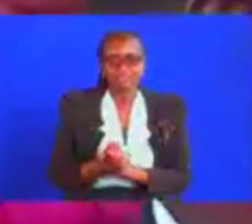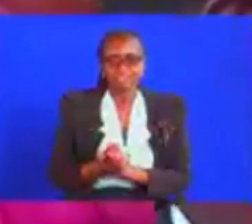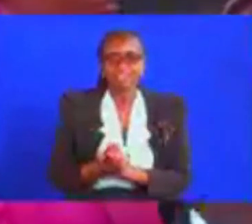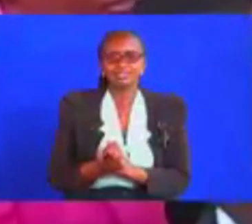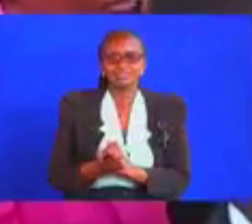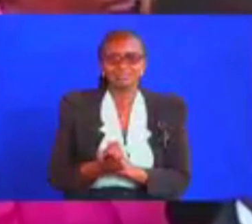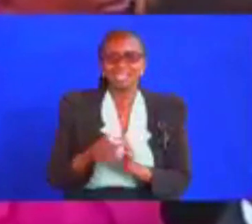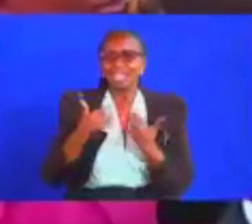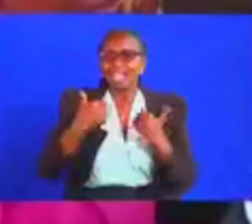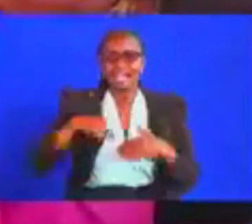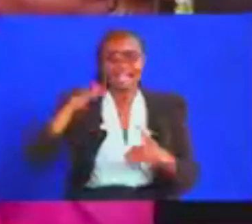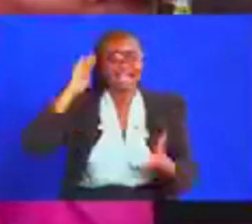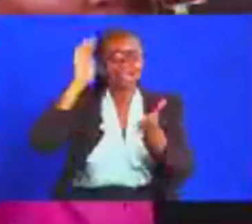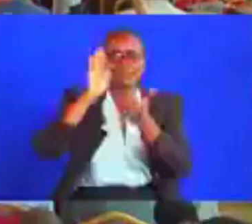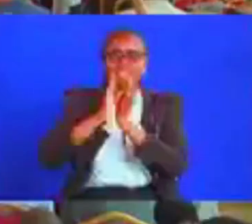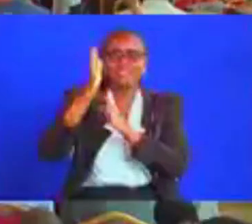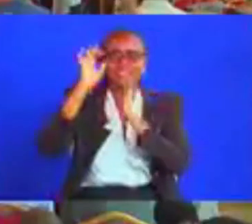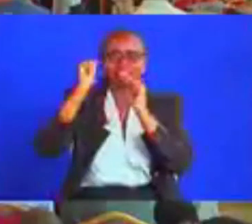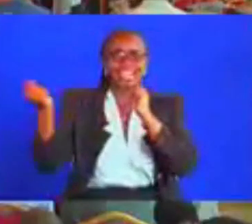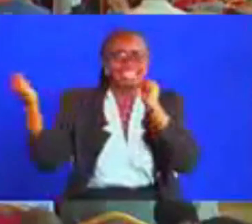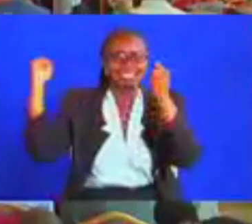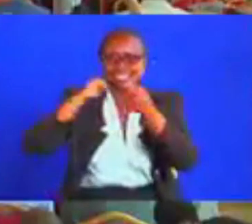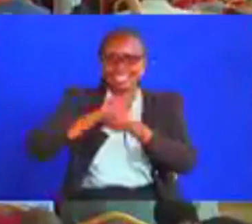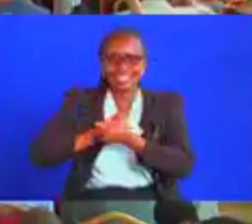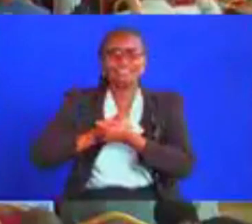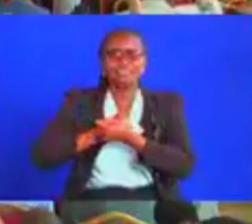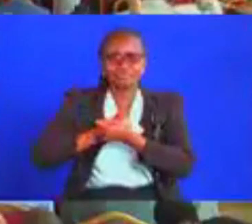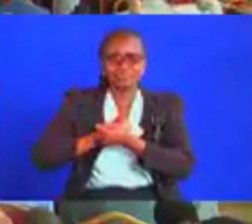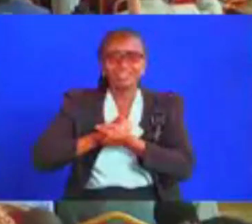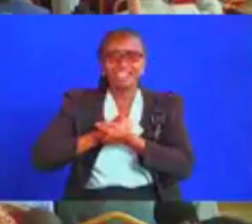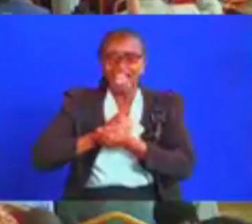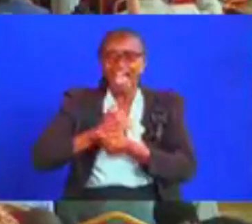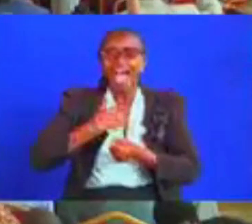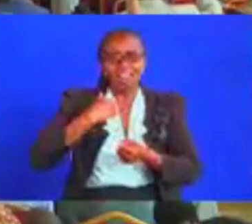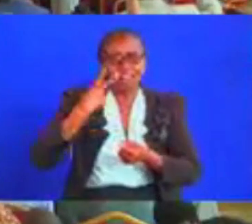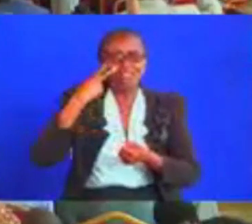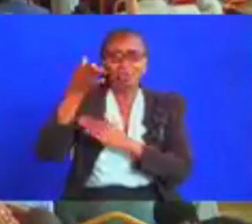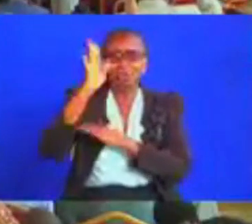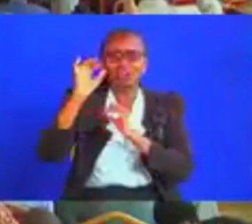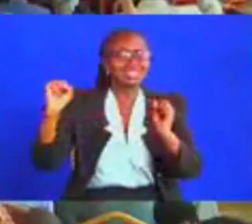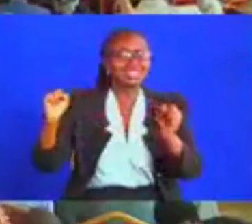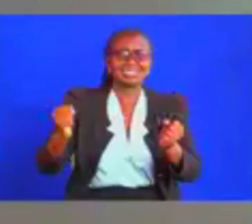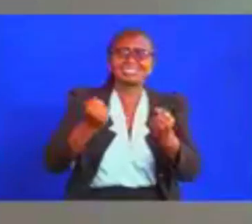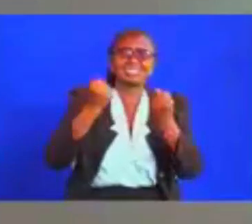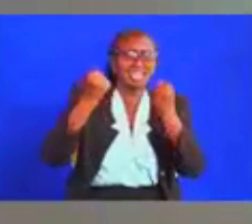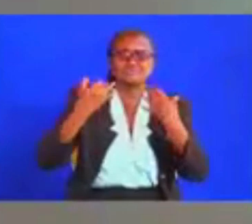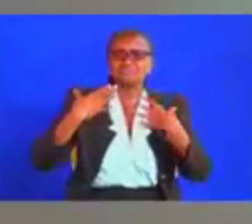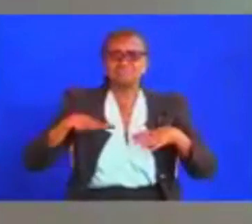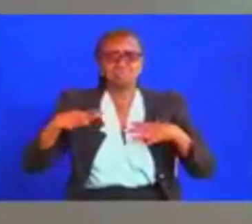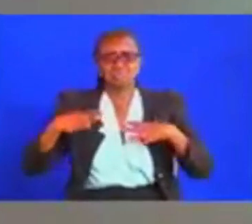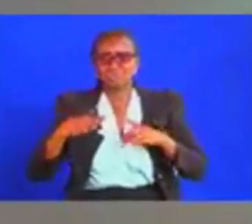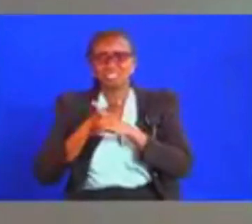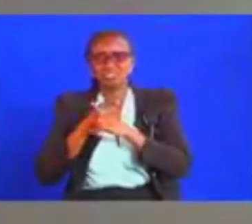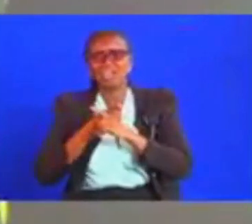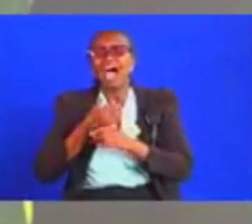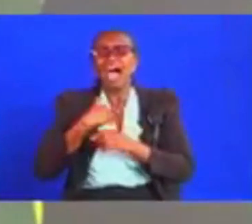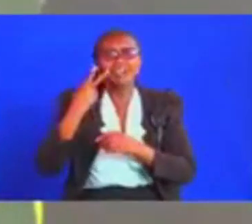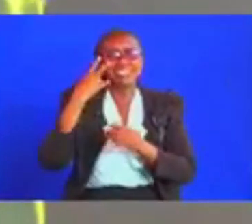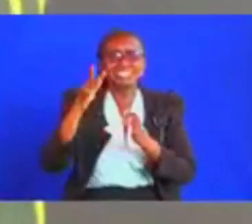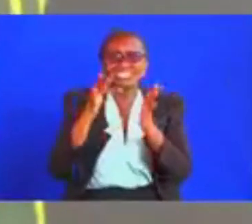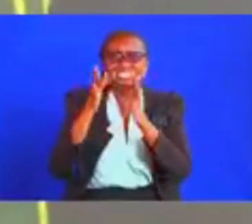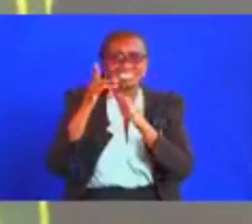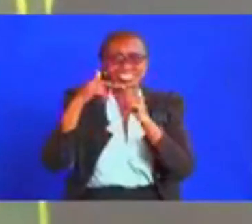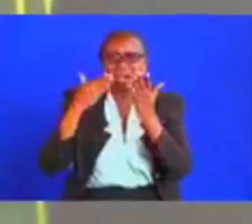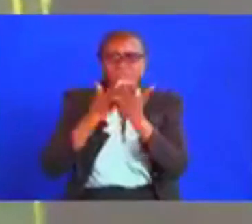I believe that he is able to save to the uttermost. I have seen God save cultists. I have seen Jesus come through for